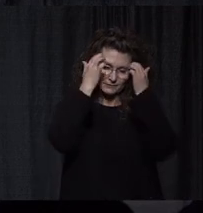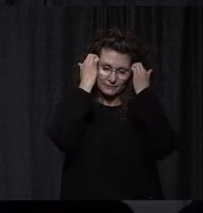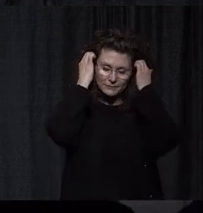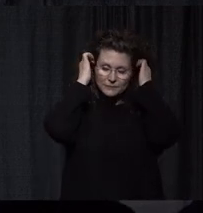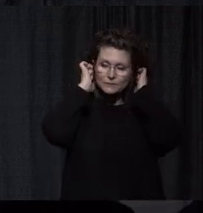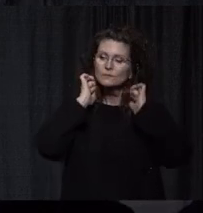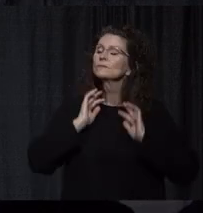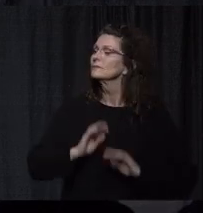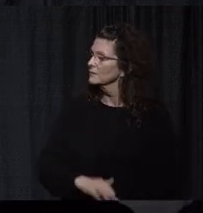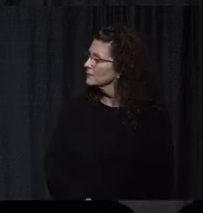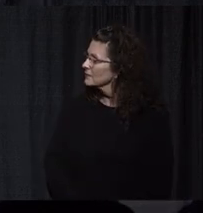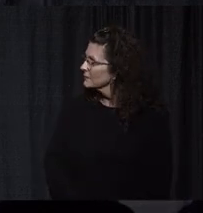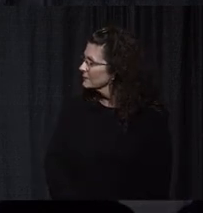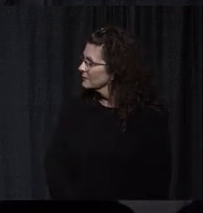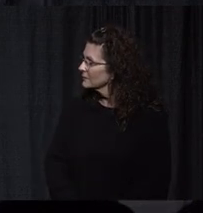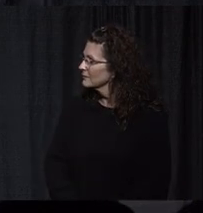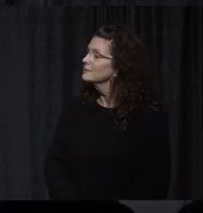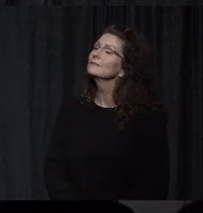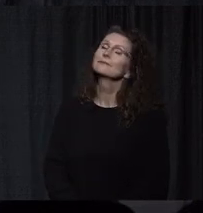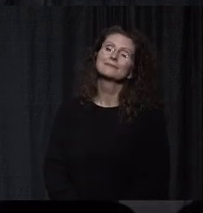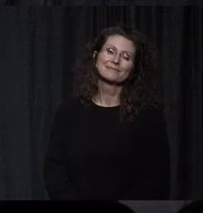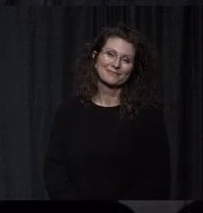Oh, thank you.